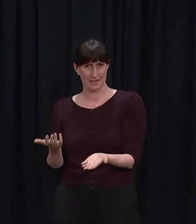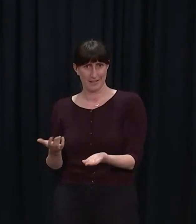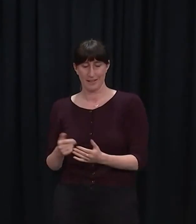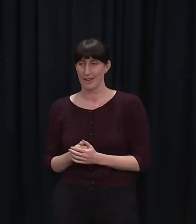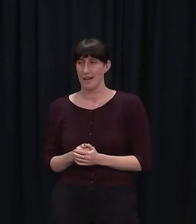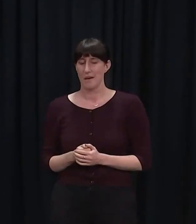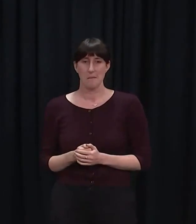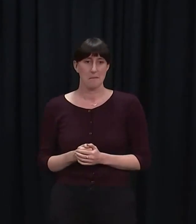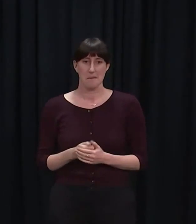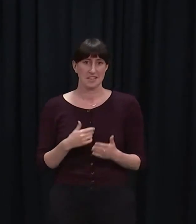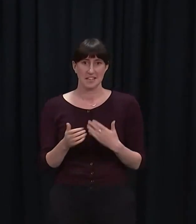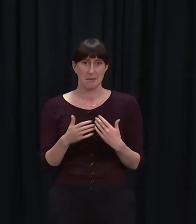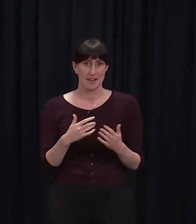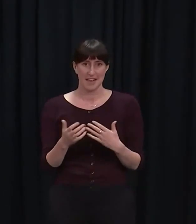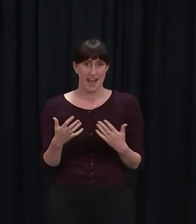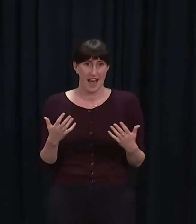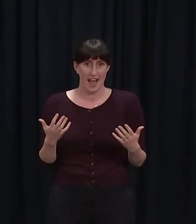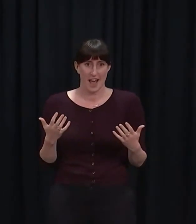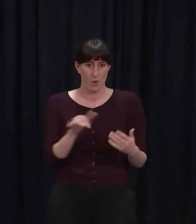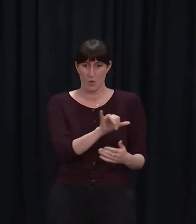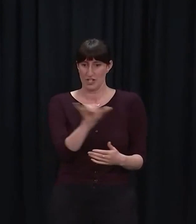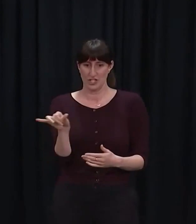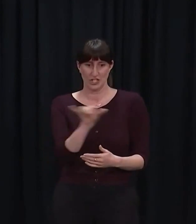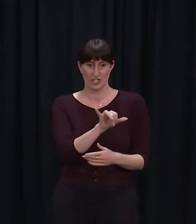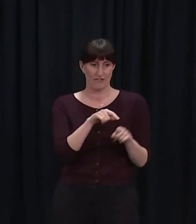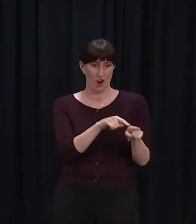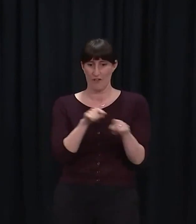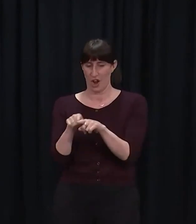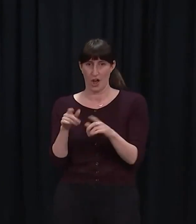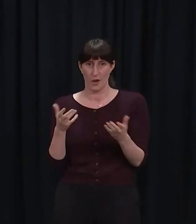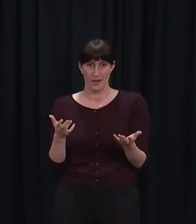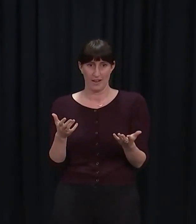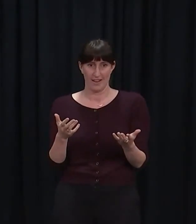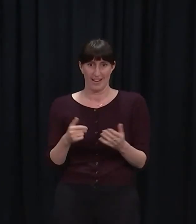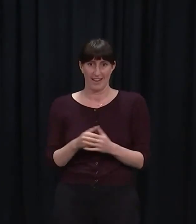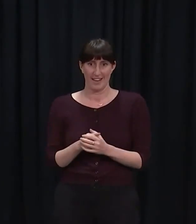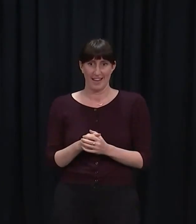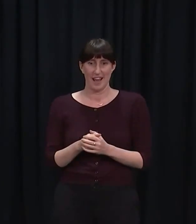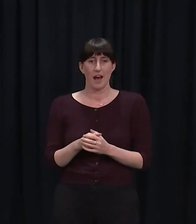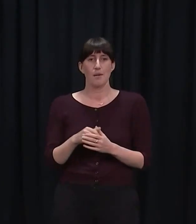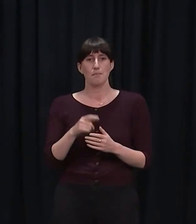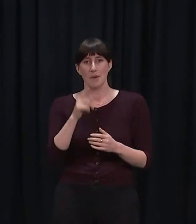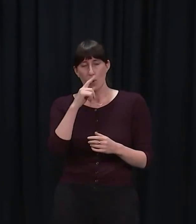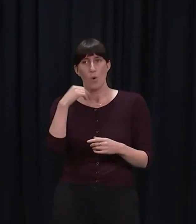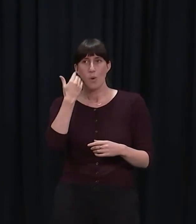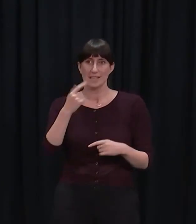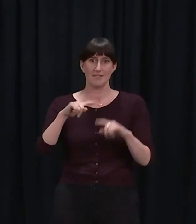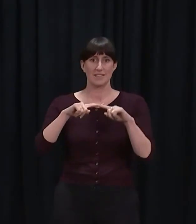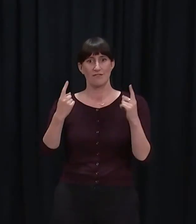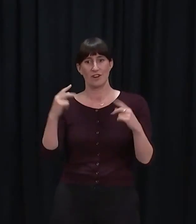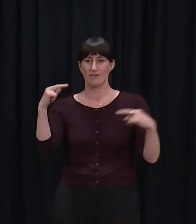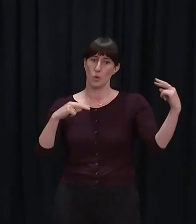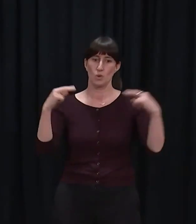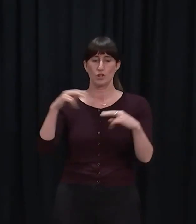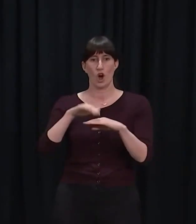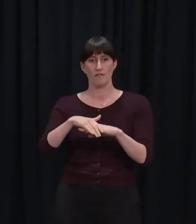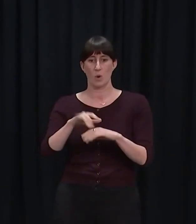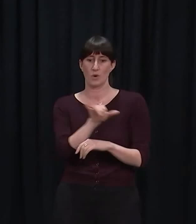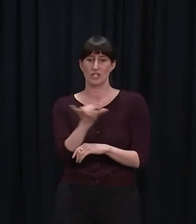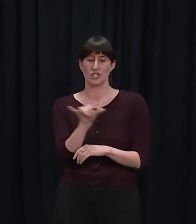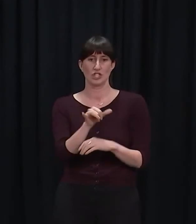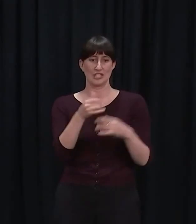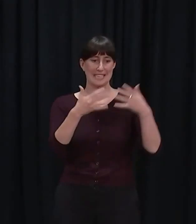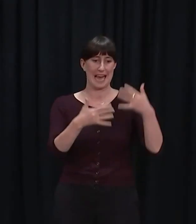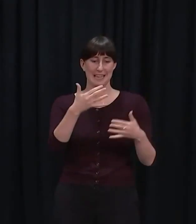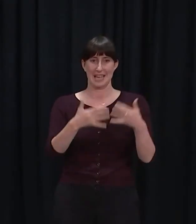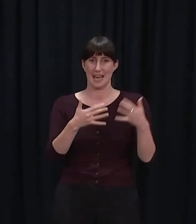data, there are going to be a variety of different views on what the most appropriate data set is. Ultimately, the data